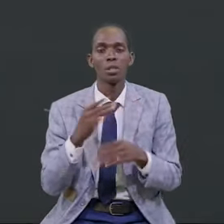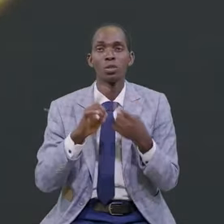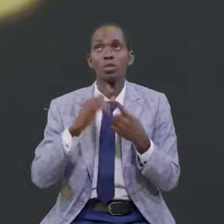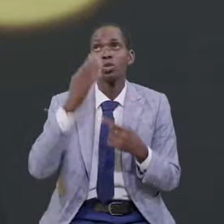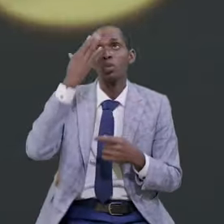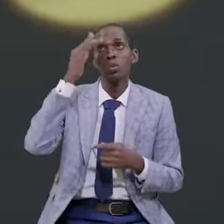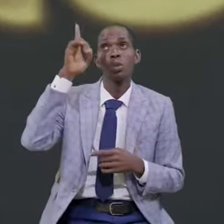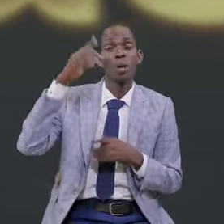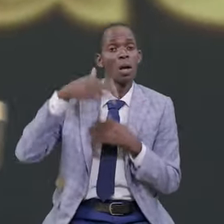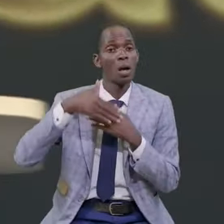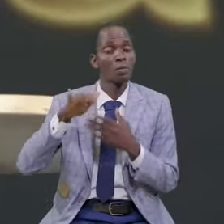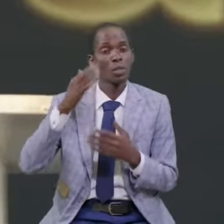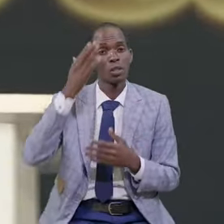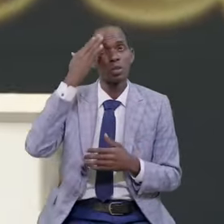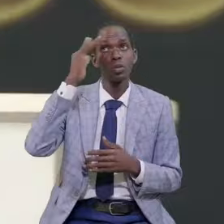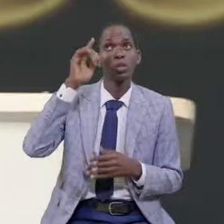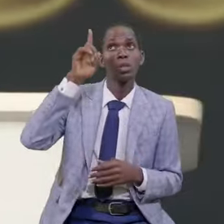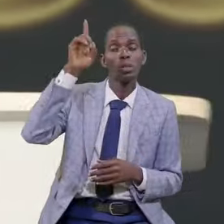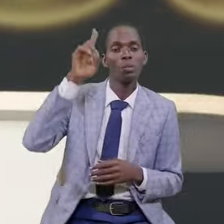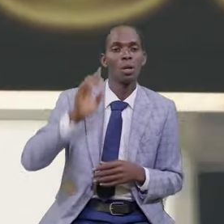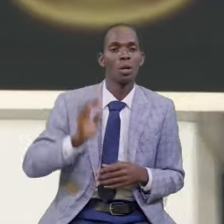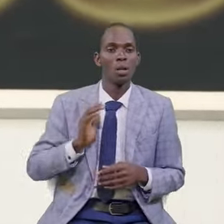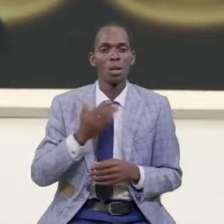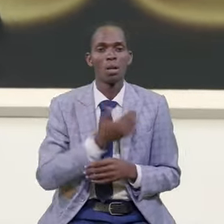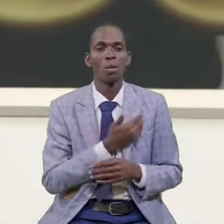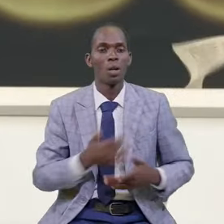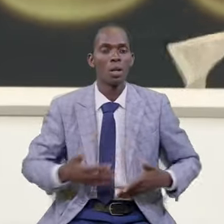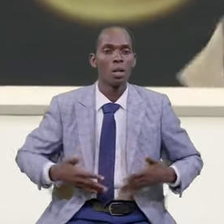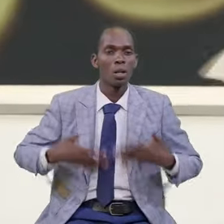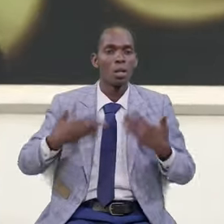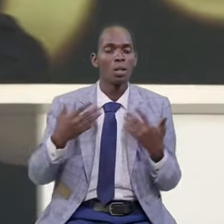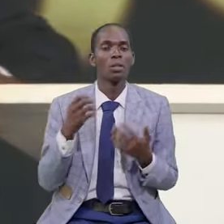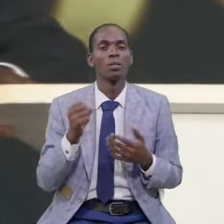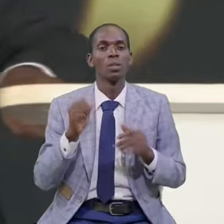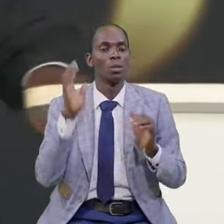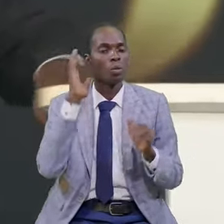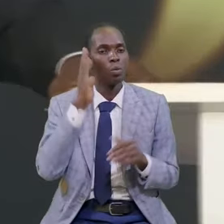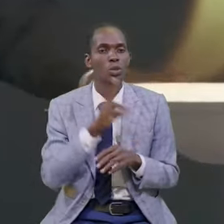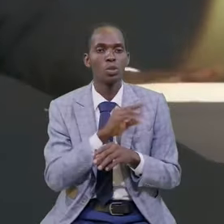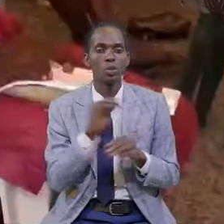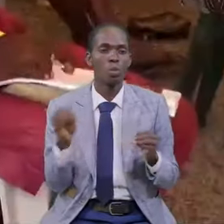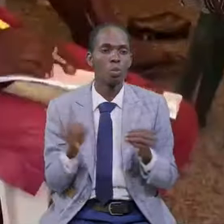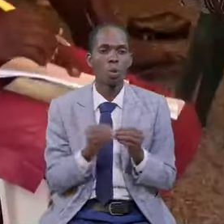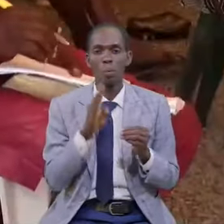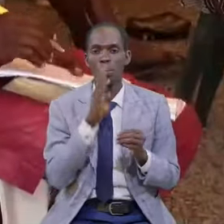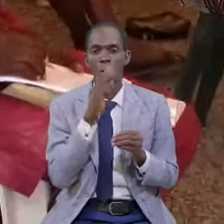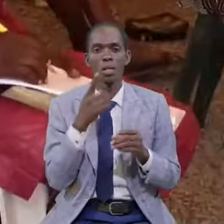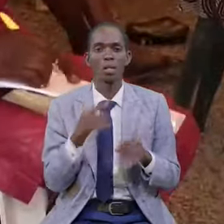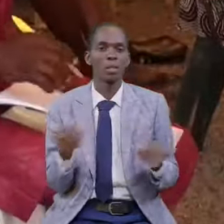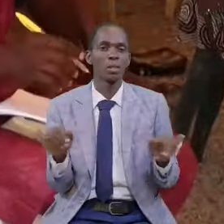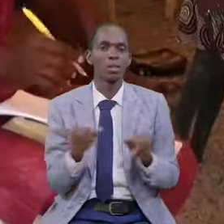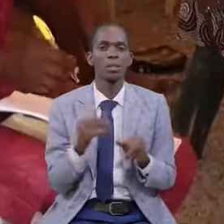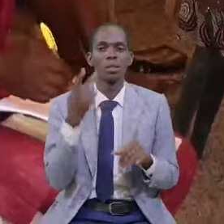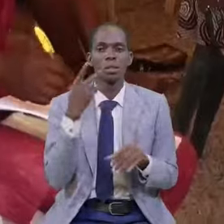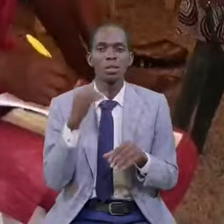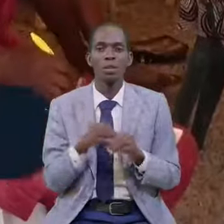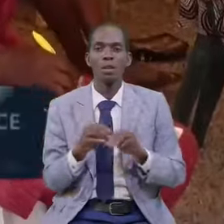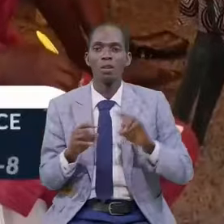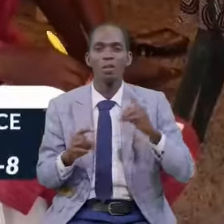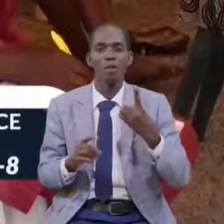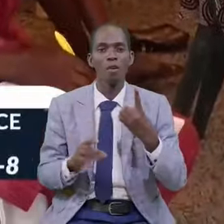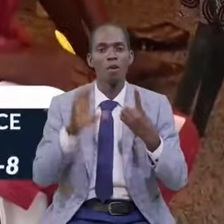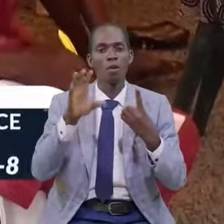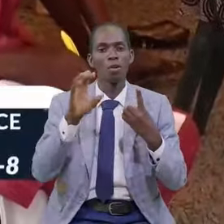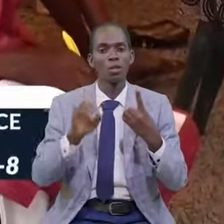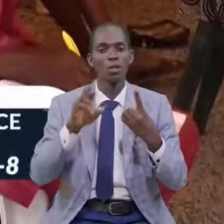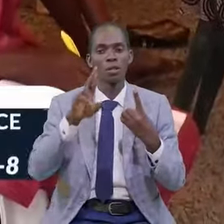him our lives are no longer the same first Cor Corinthians chapter 5 reading from verse